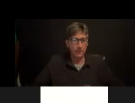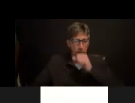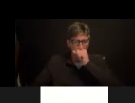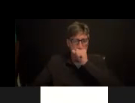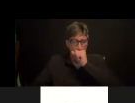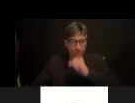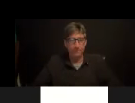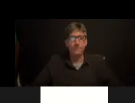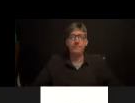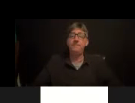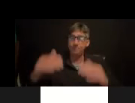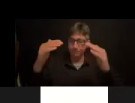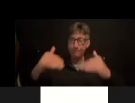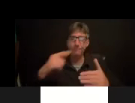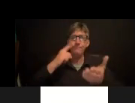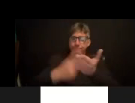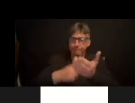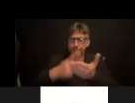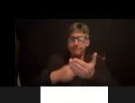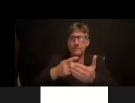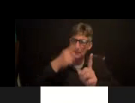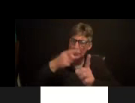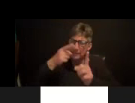So I will now go through the specific mode changes,